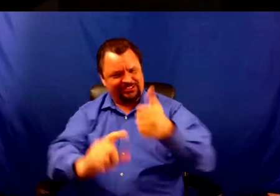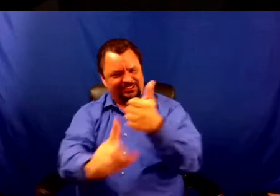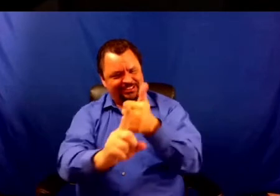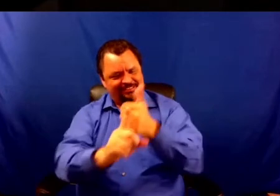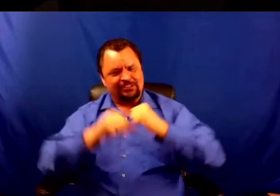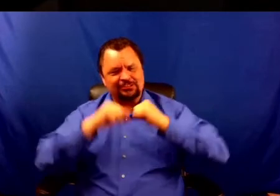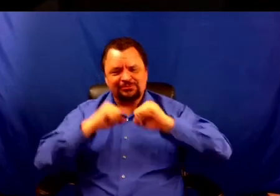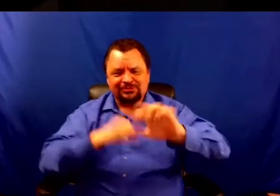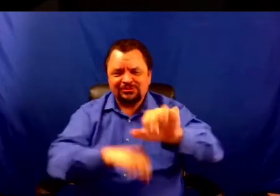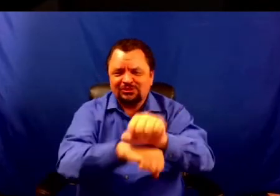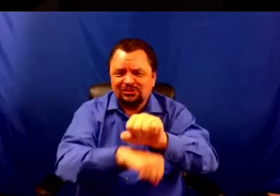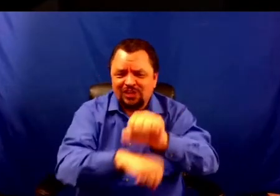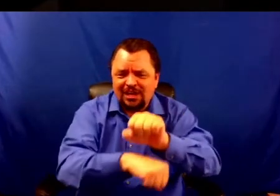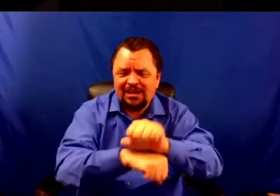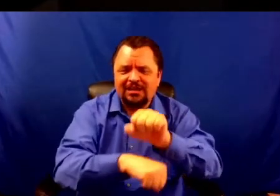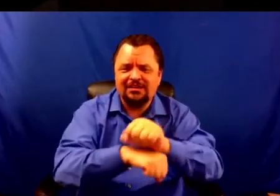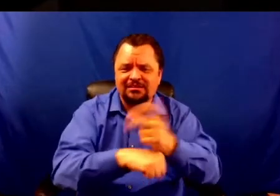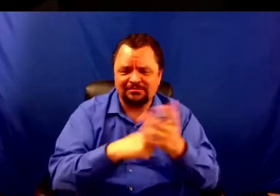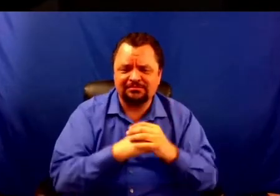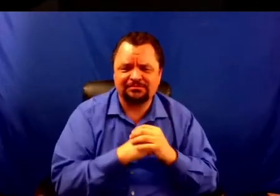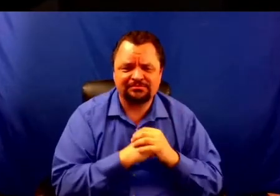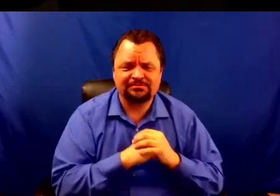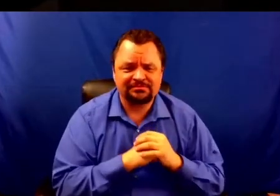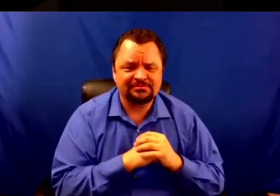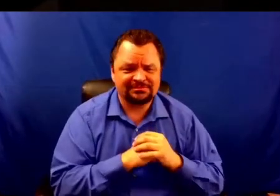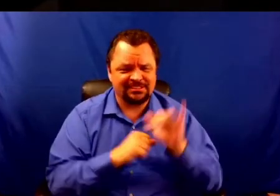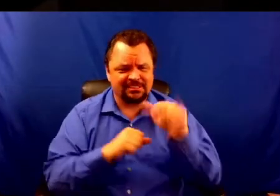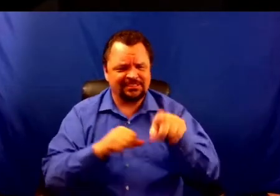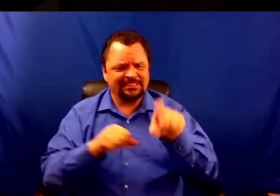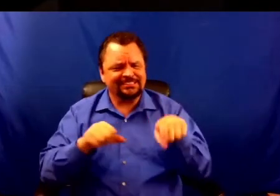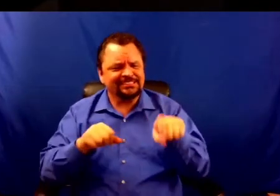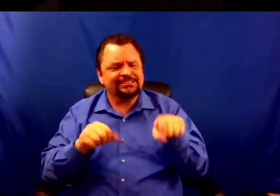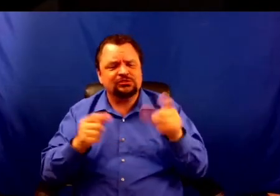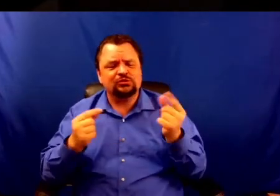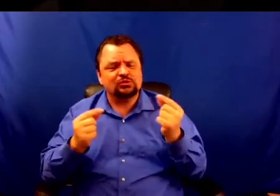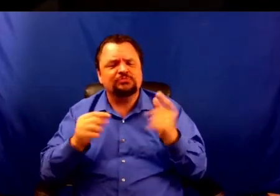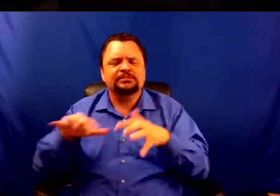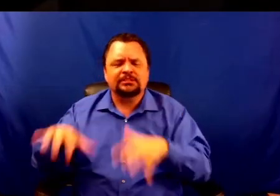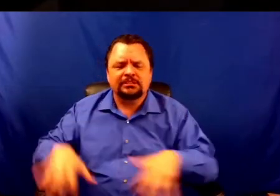whole job is to hijack the